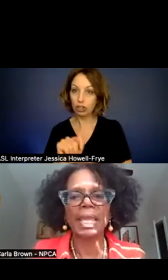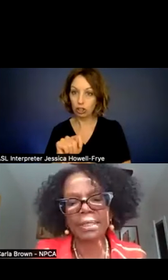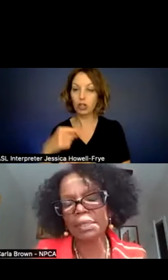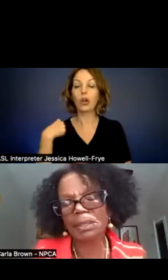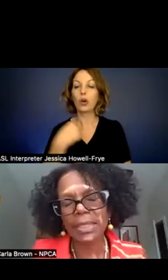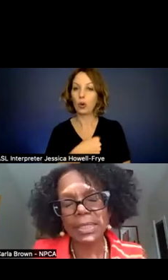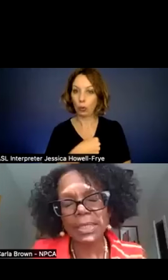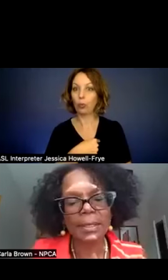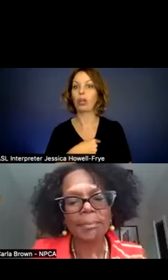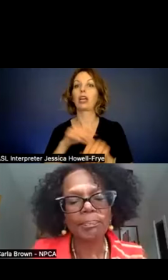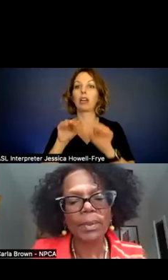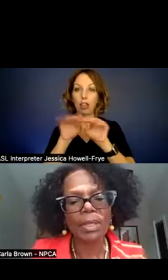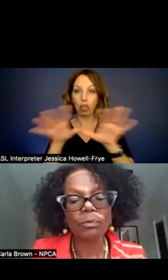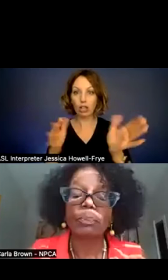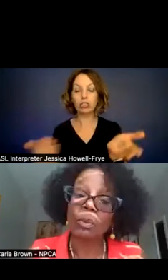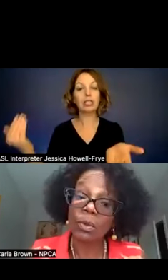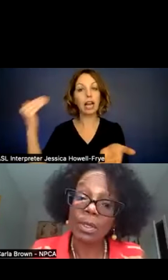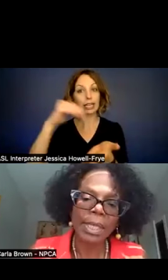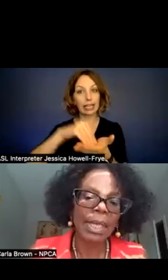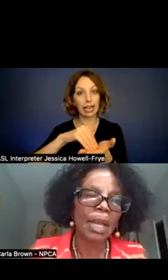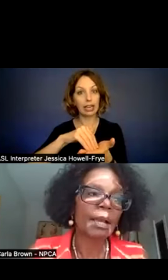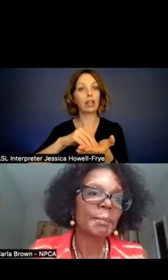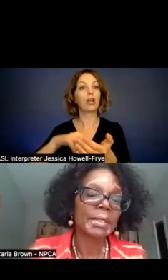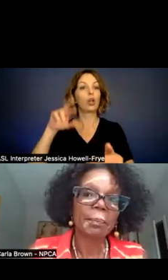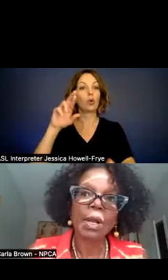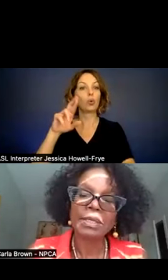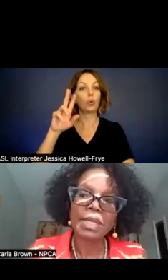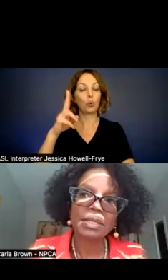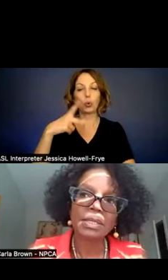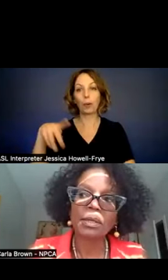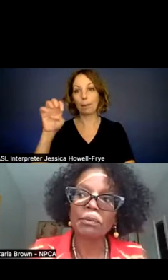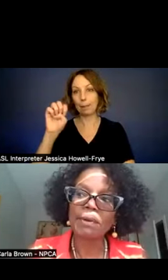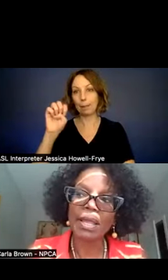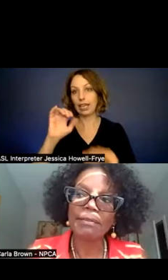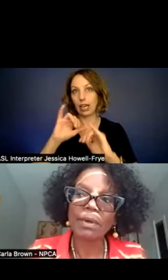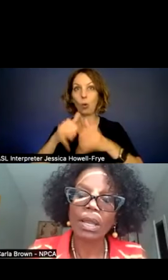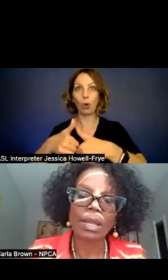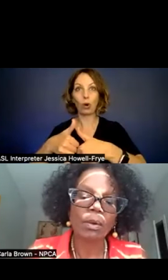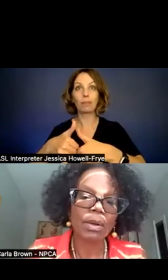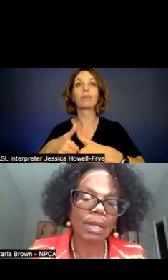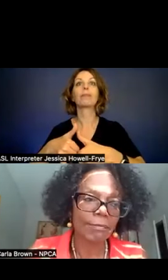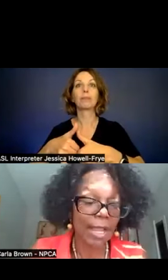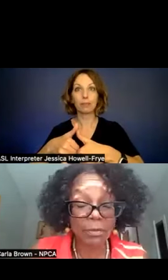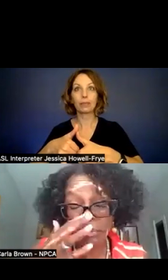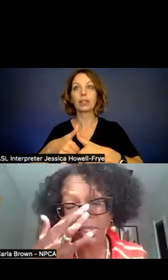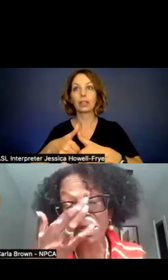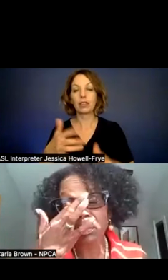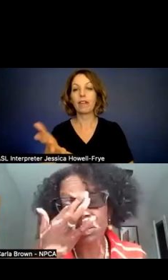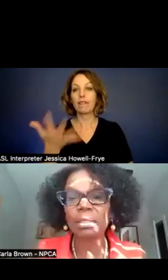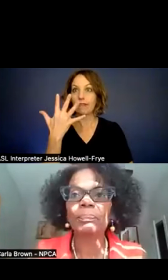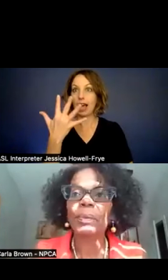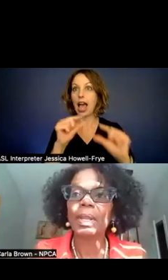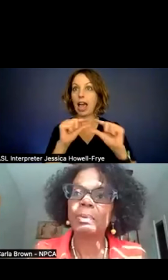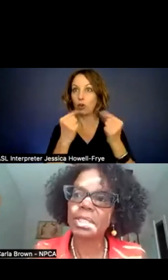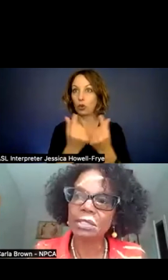launched again the Ruppe Award. With that process, there were five groups that actually